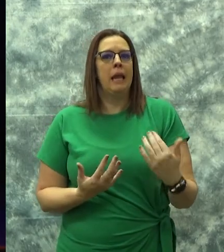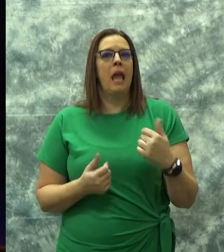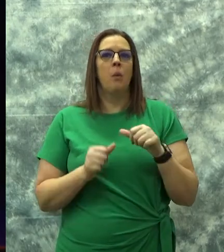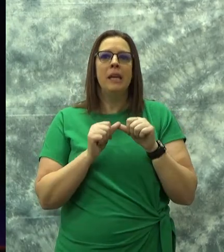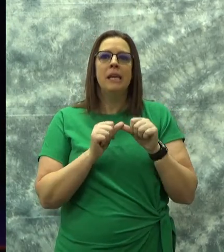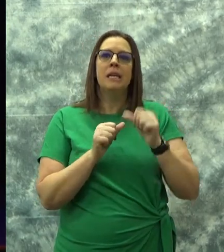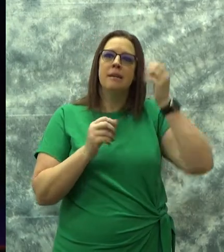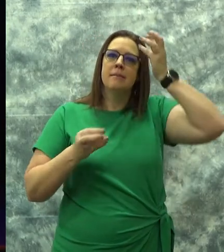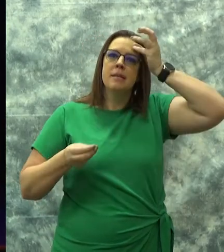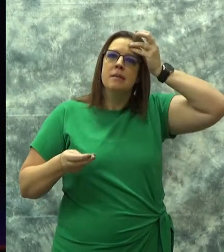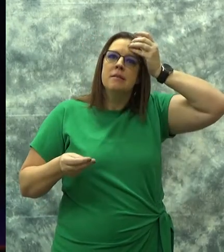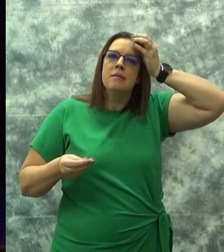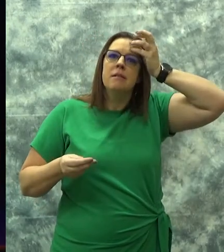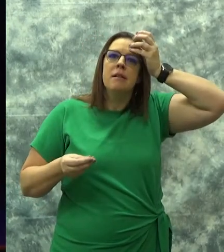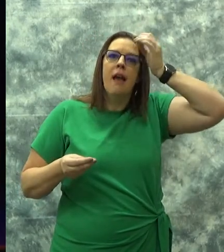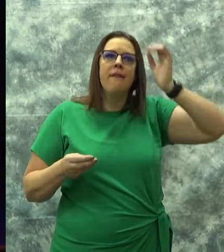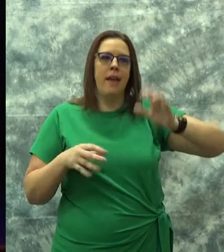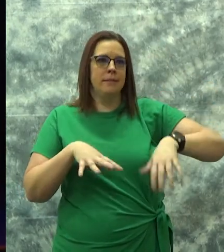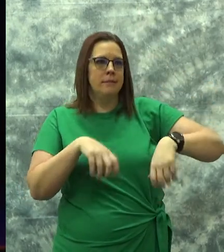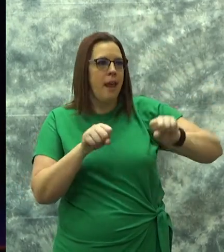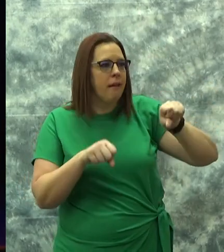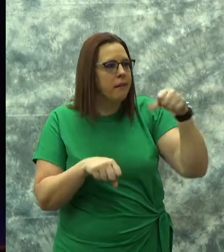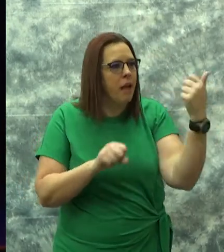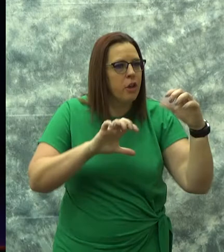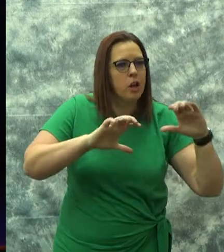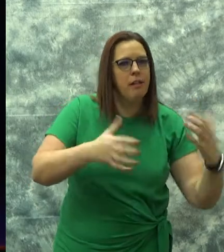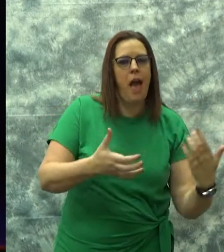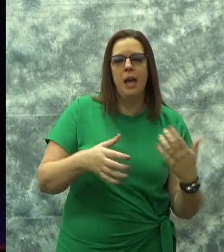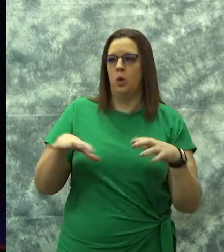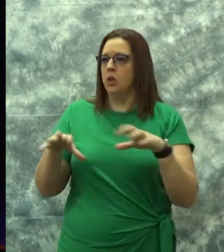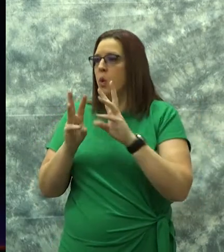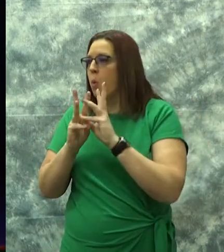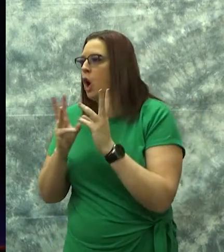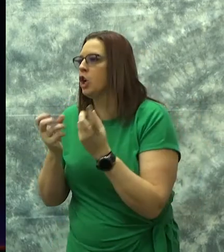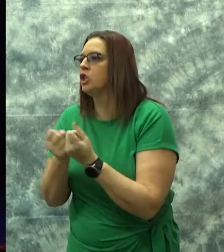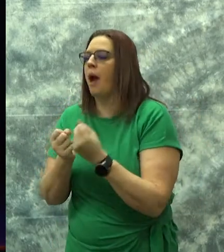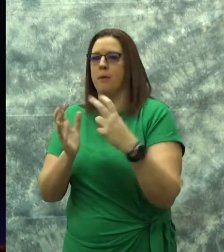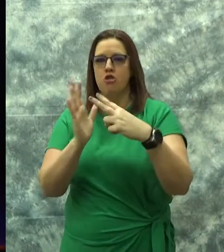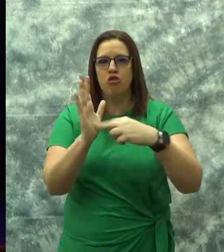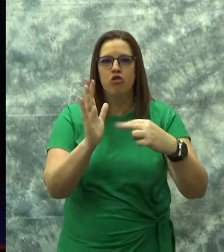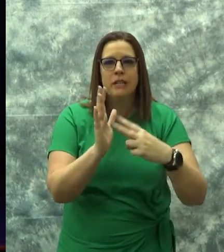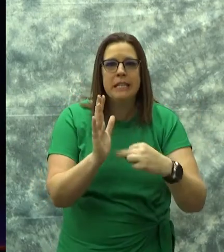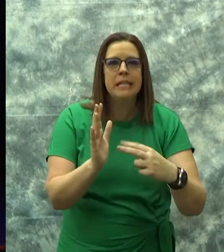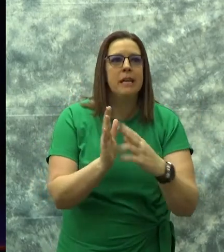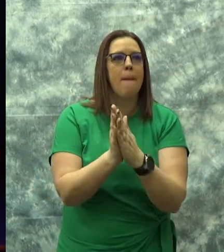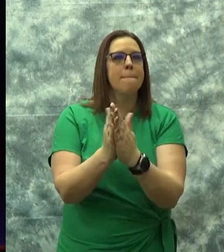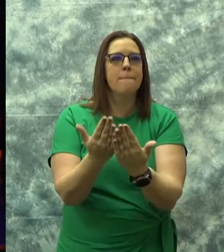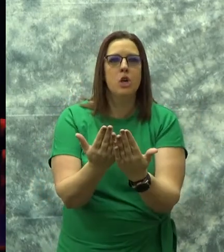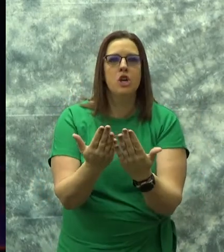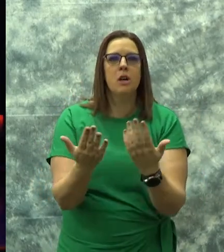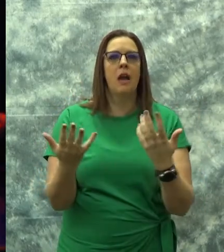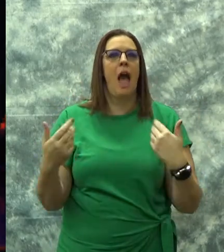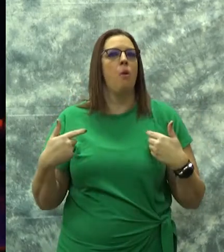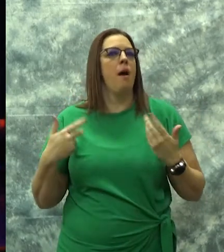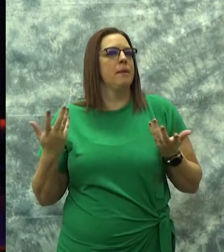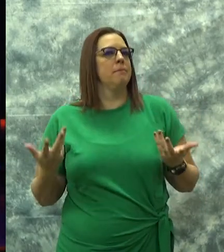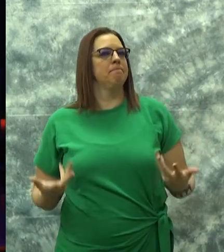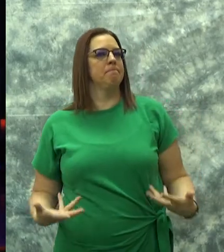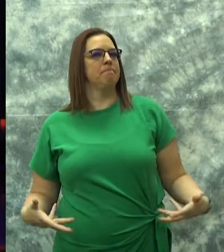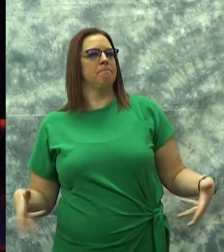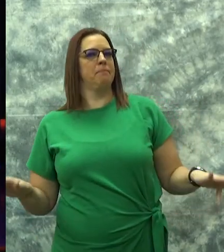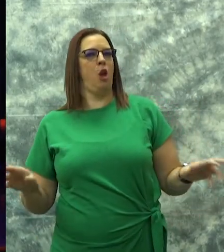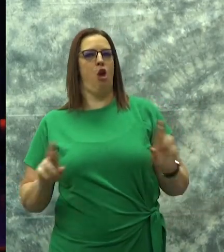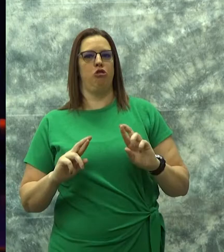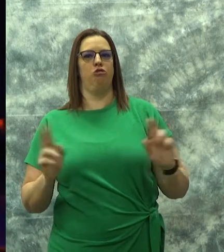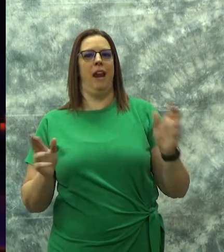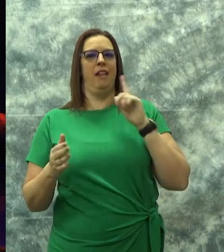it. And we keep thinking that if I just take another class or do another workshop or read another book, I'll have it